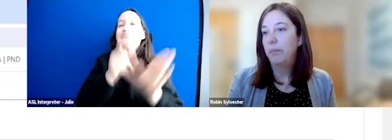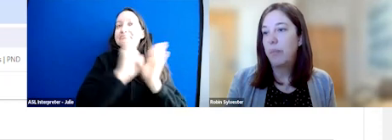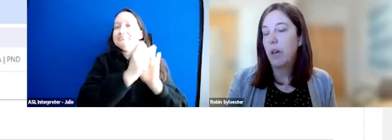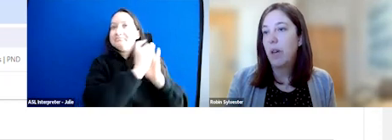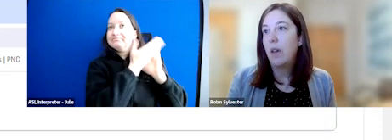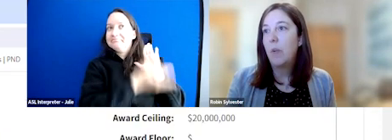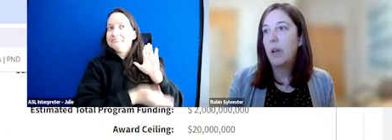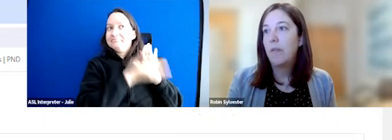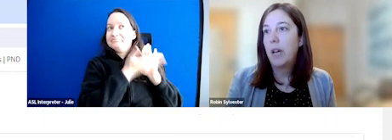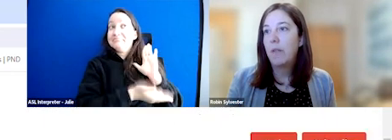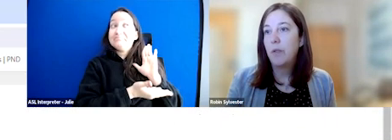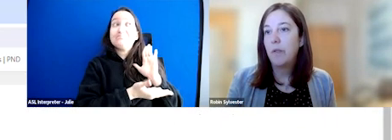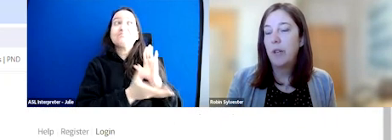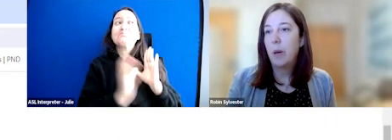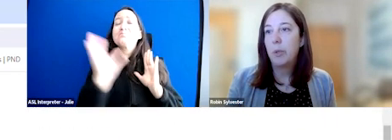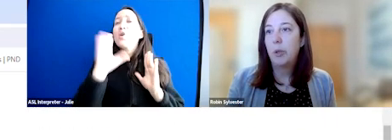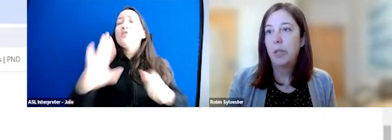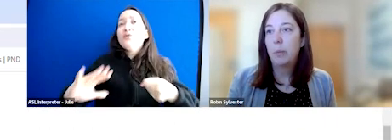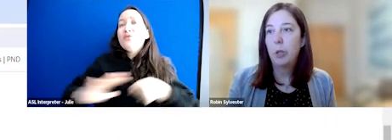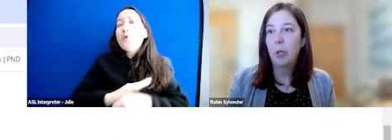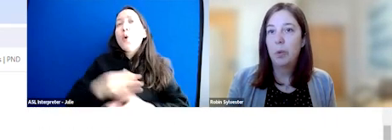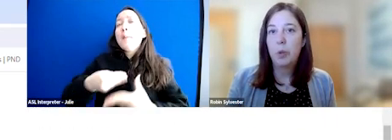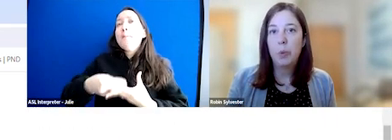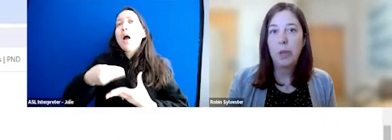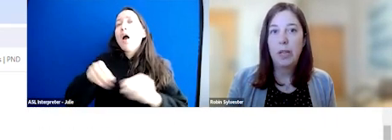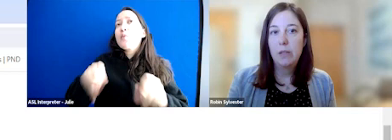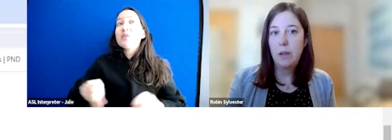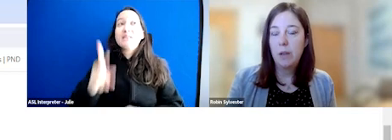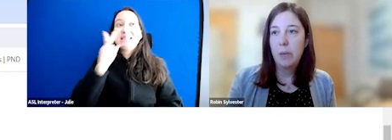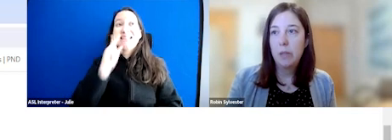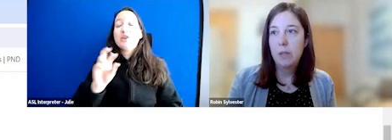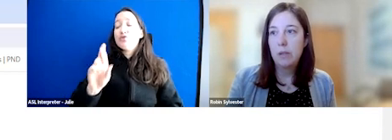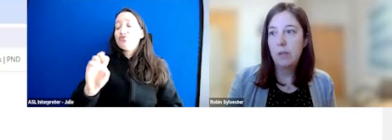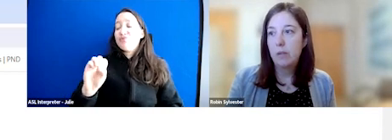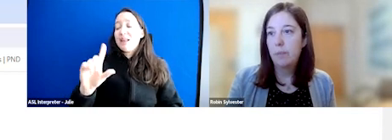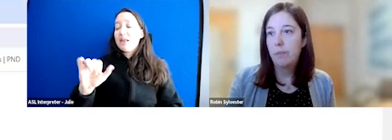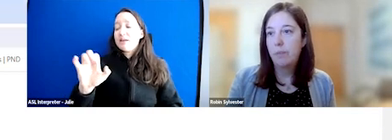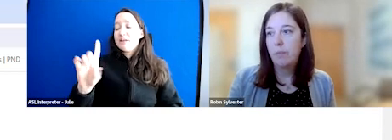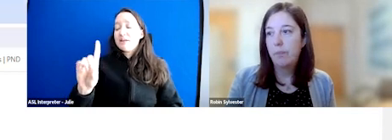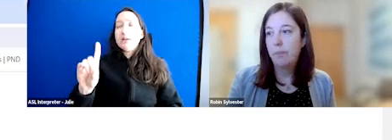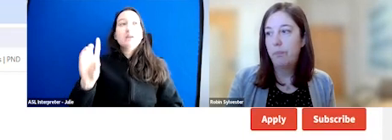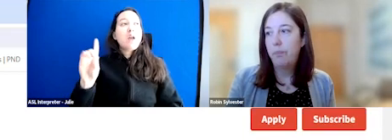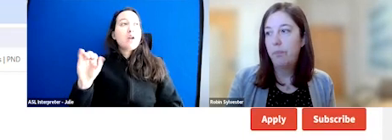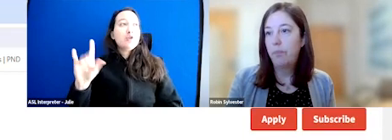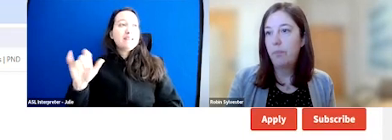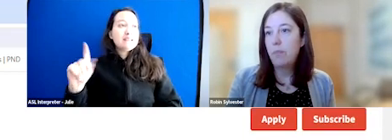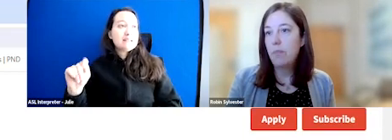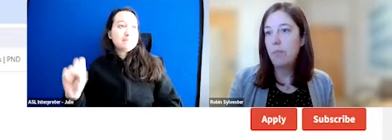here. If I want to find the full funding opportunity, I'm going to go to related documents.